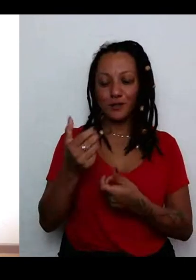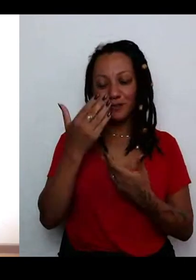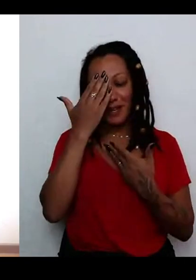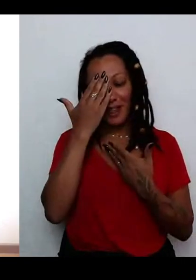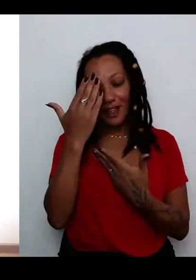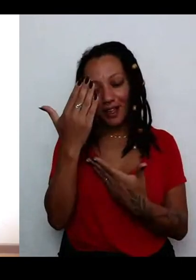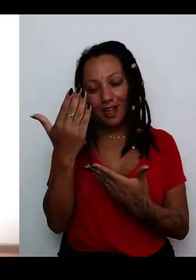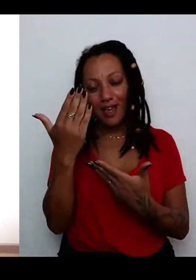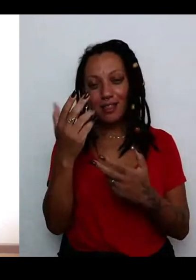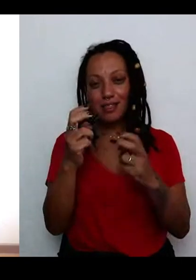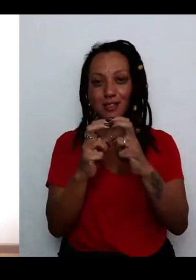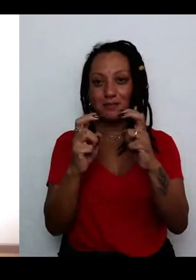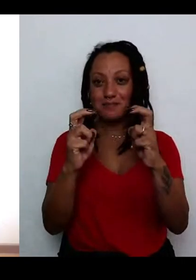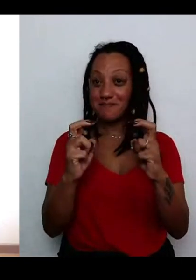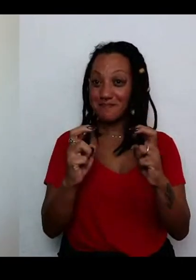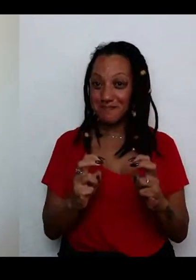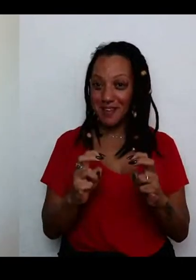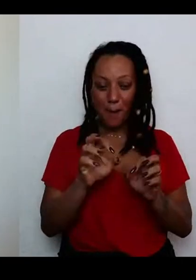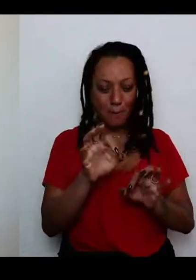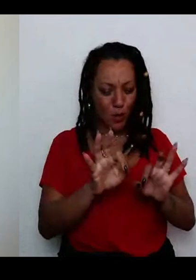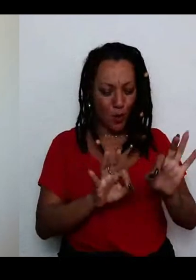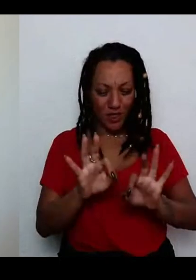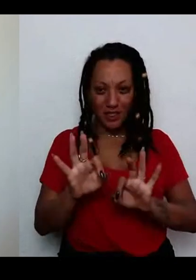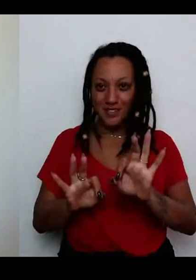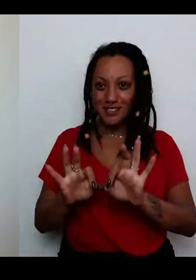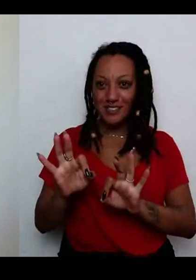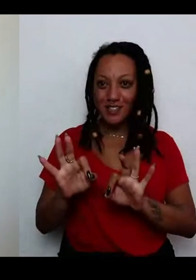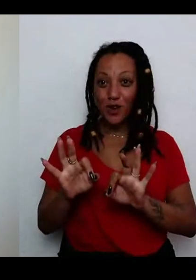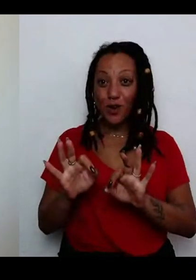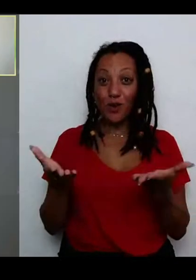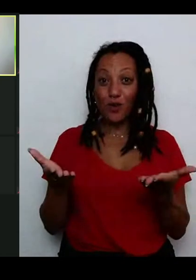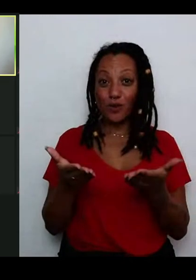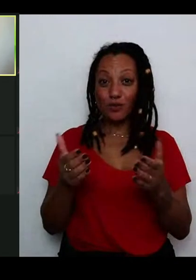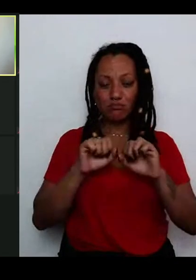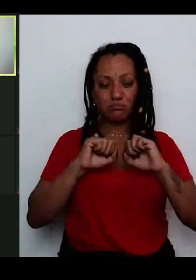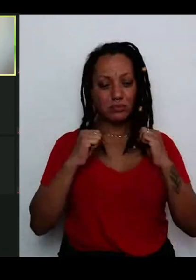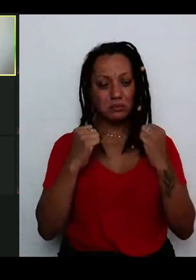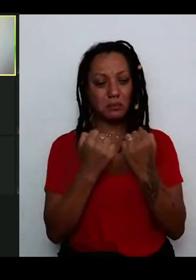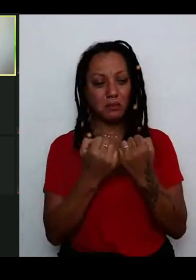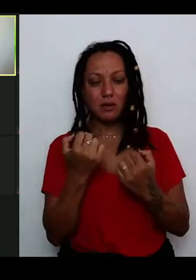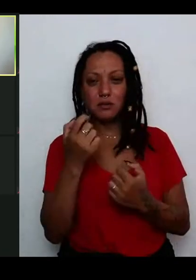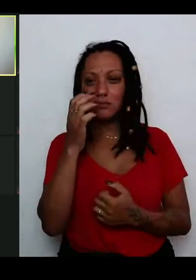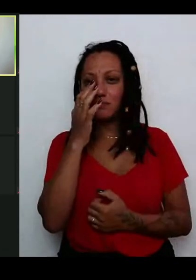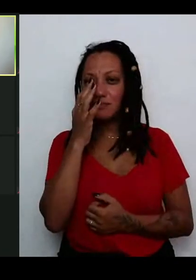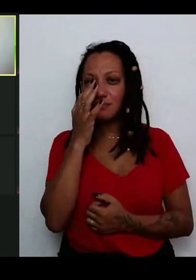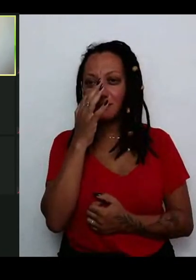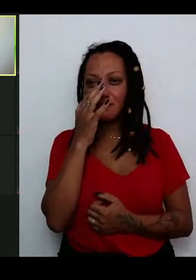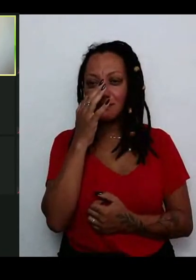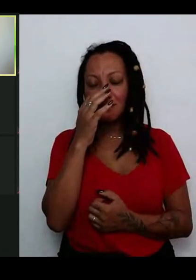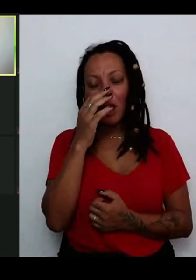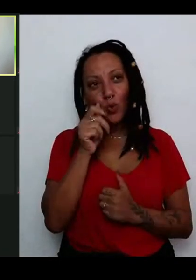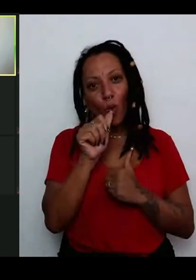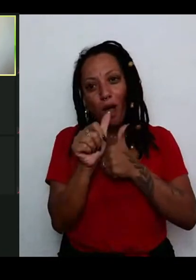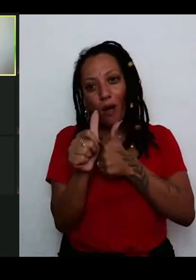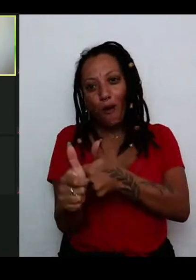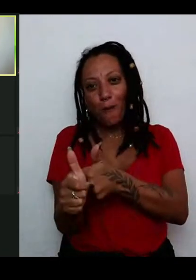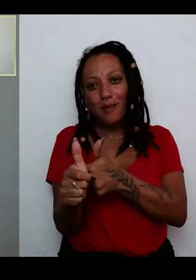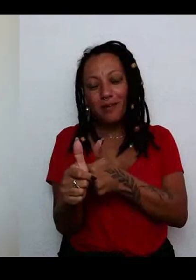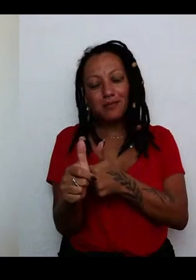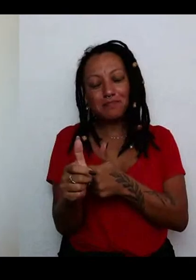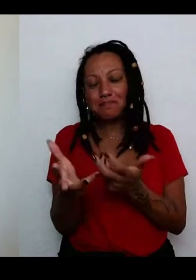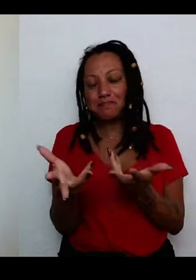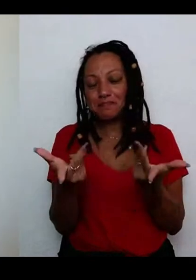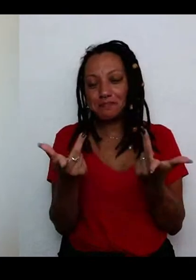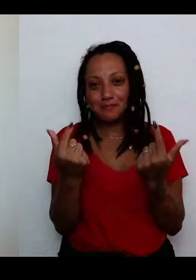incredible Symposium to follow from afar and I'm very I'm thrilled to be presenting